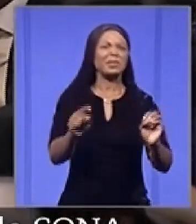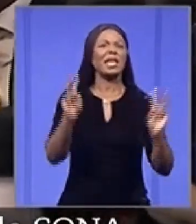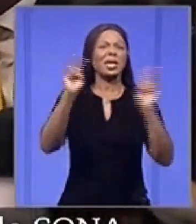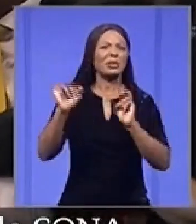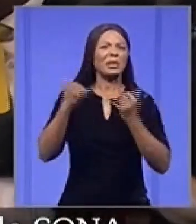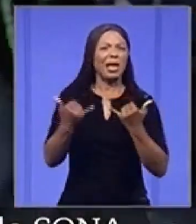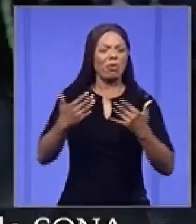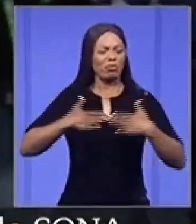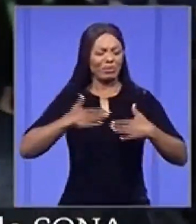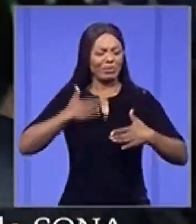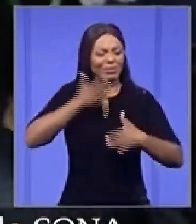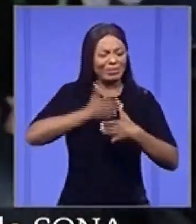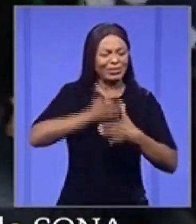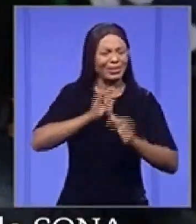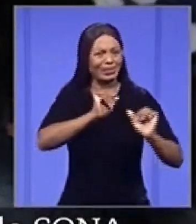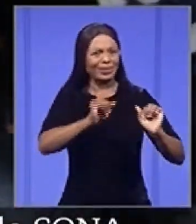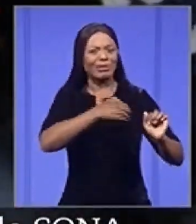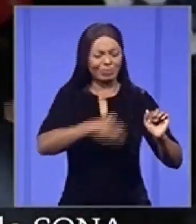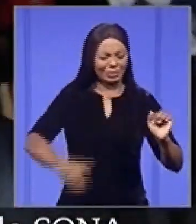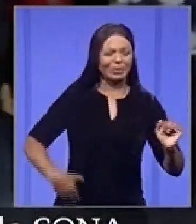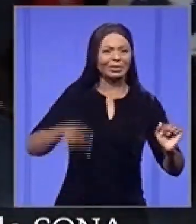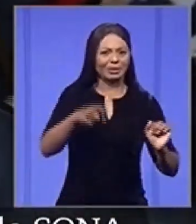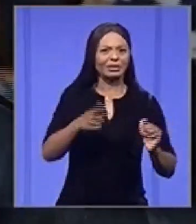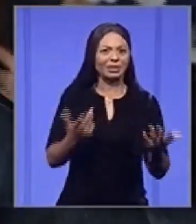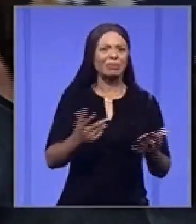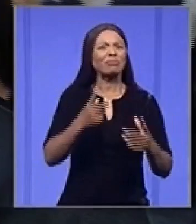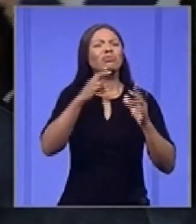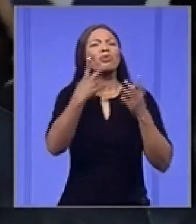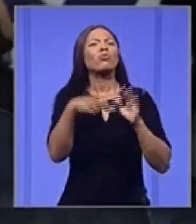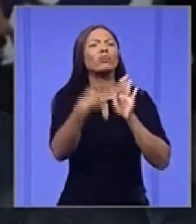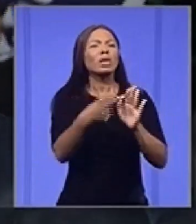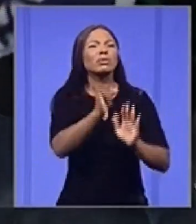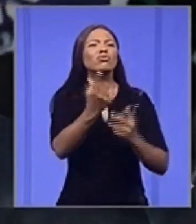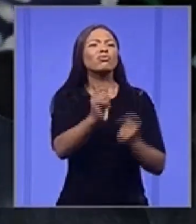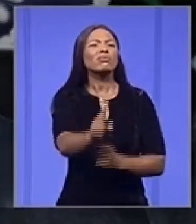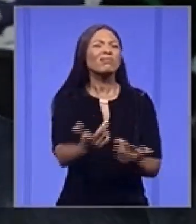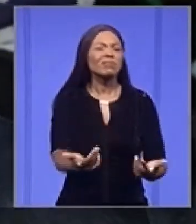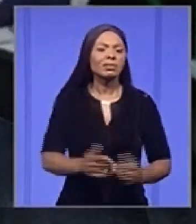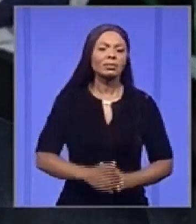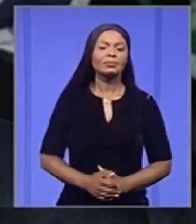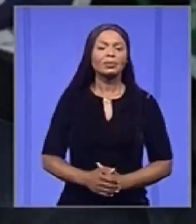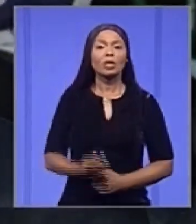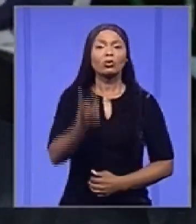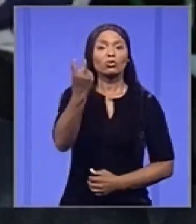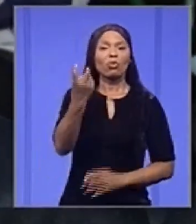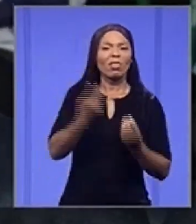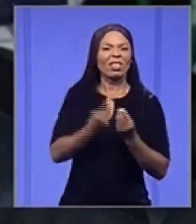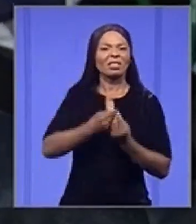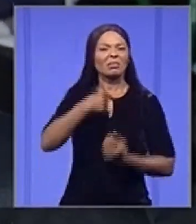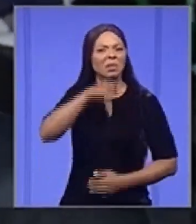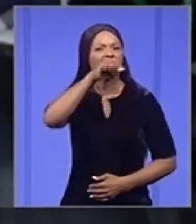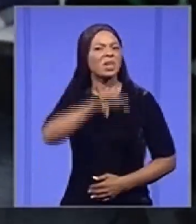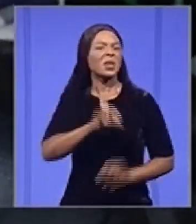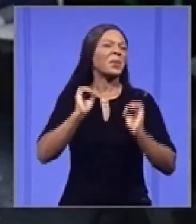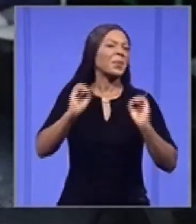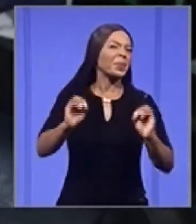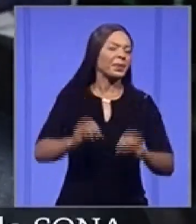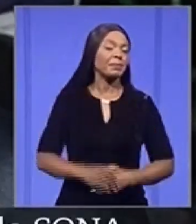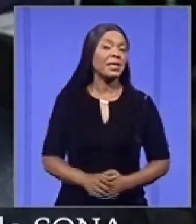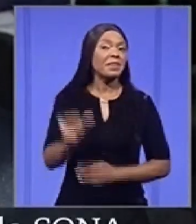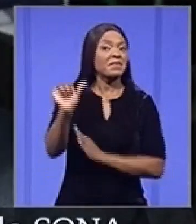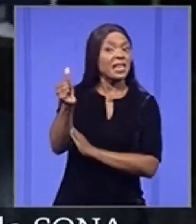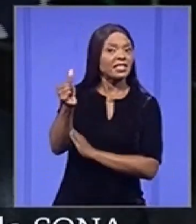boporesidente. Go na le ntho tse pedi tseo ke sa di ratang. Sa ntlha o sa